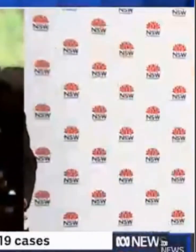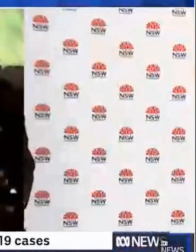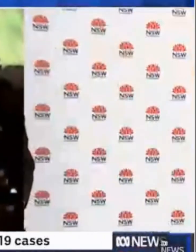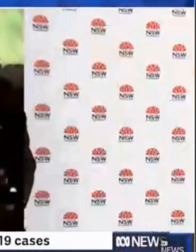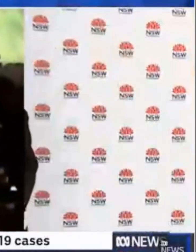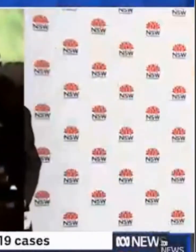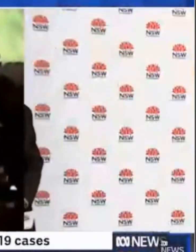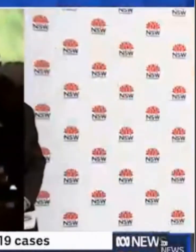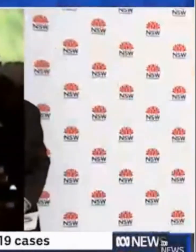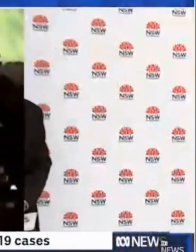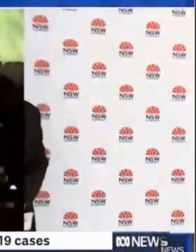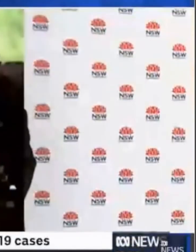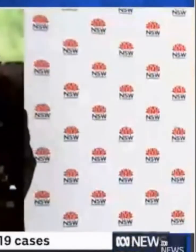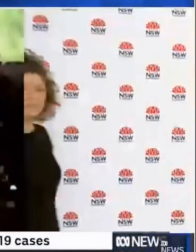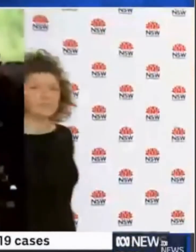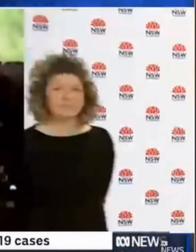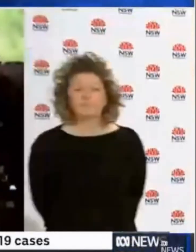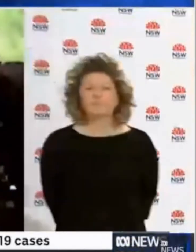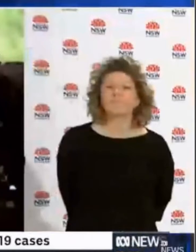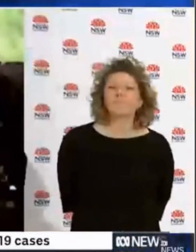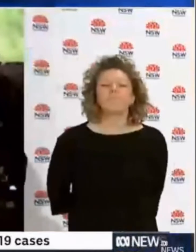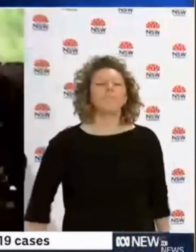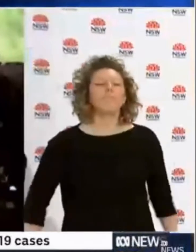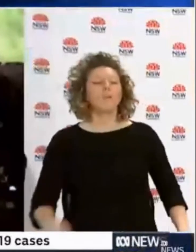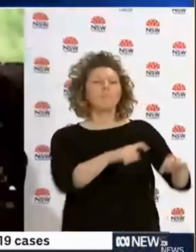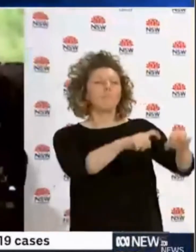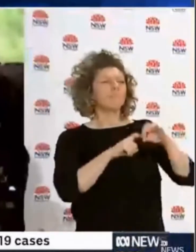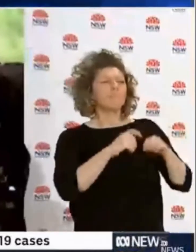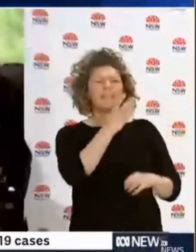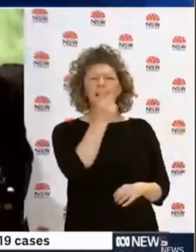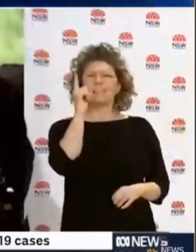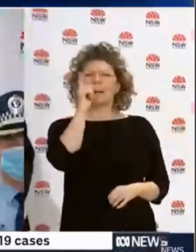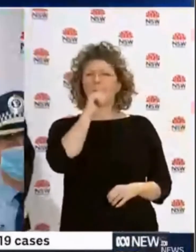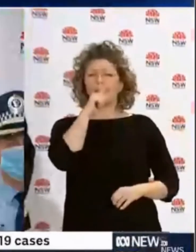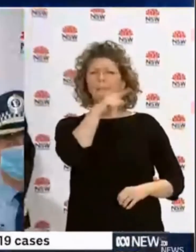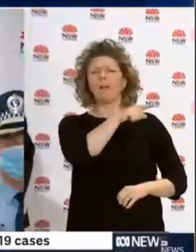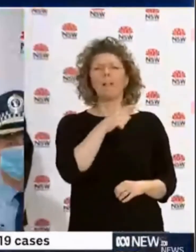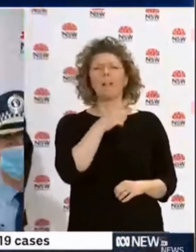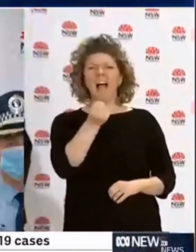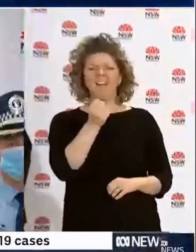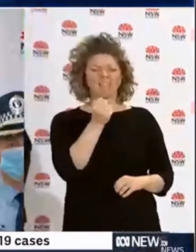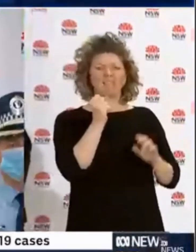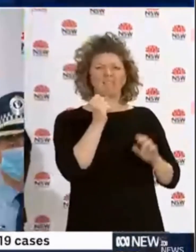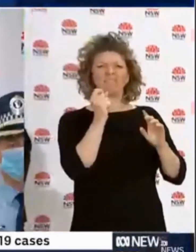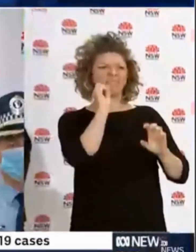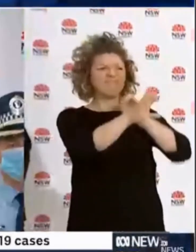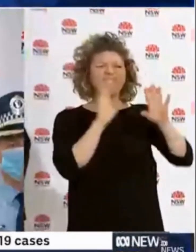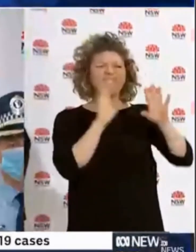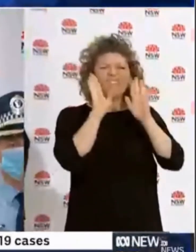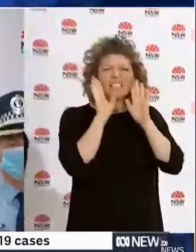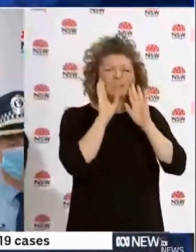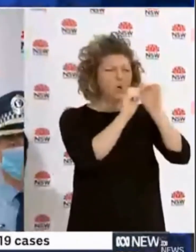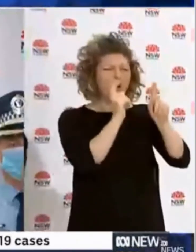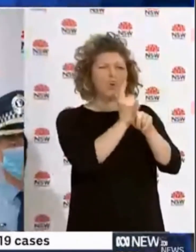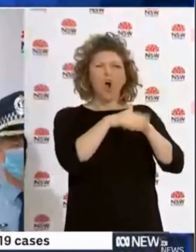to get tested. Are you worried that people who attended the protest last weekend aren't going to get a test? Yes, and can I say, I